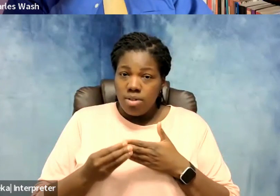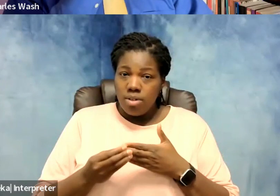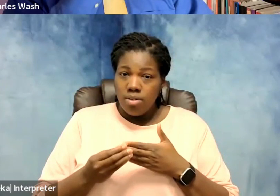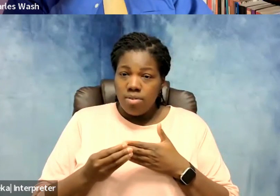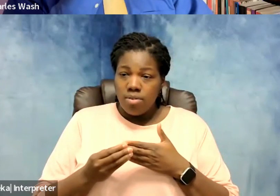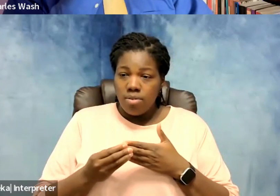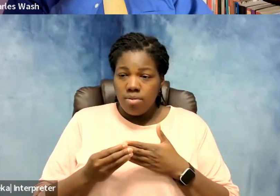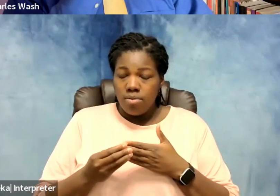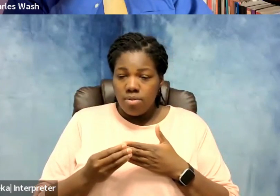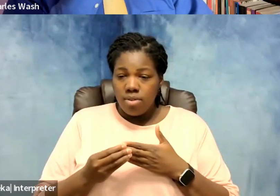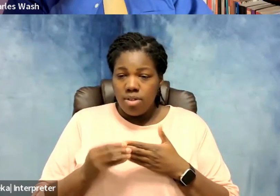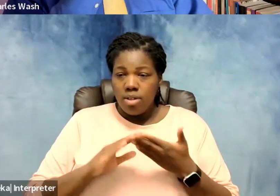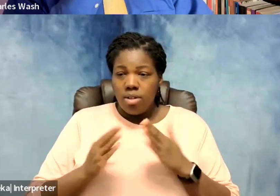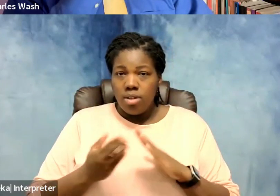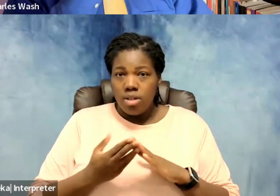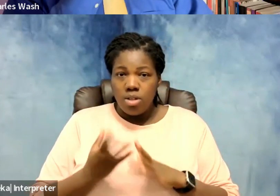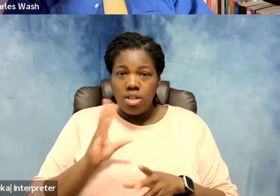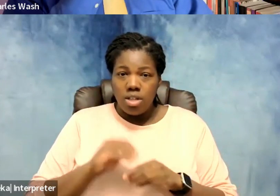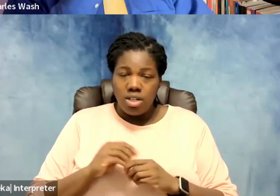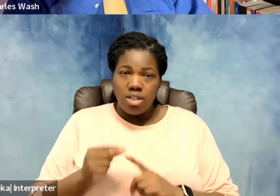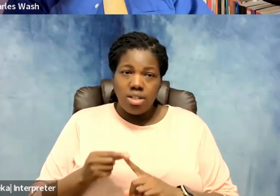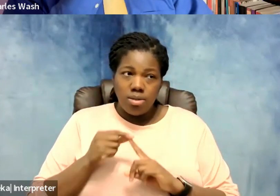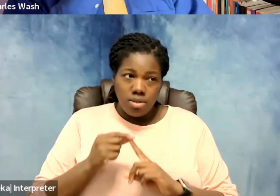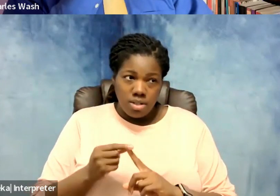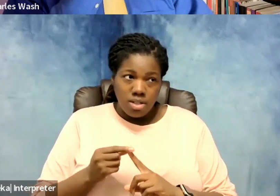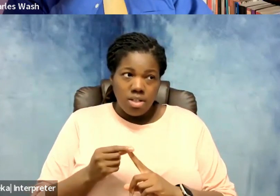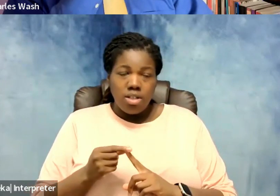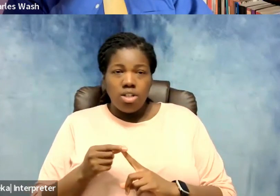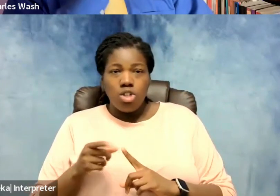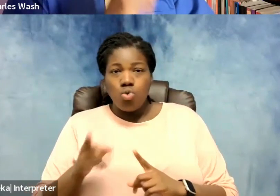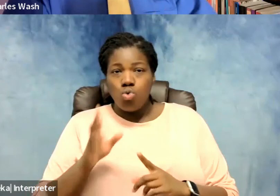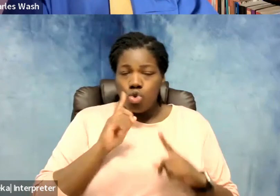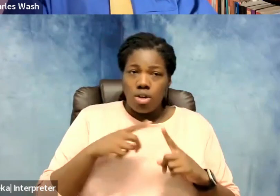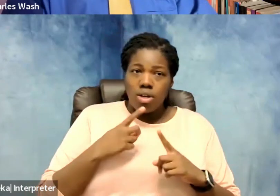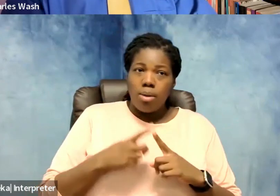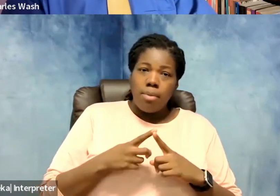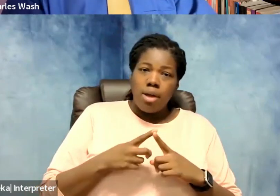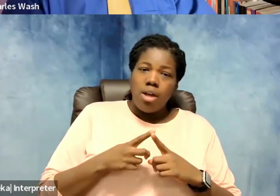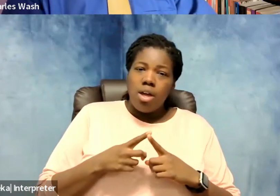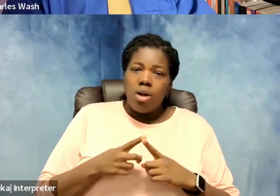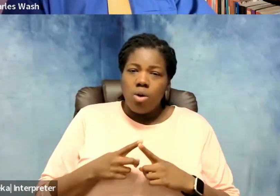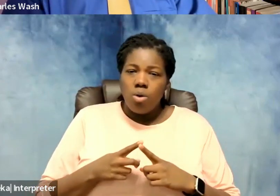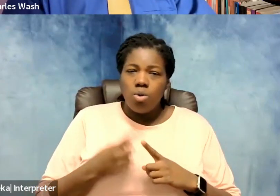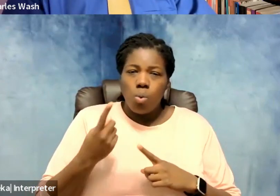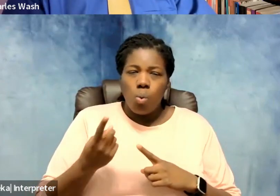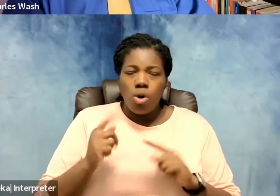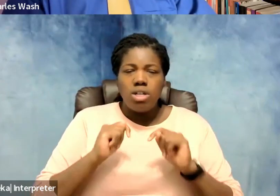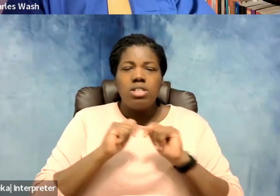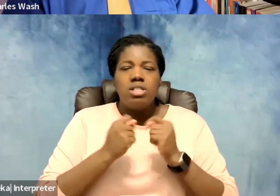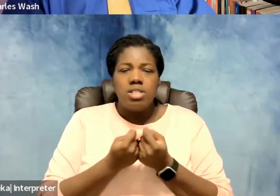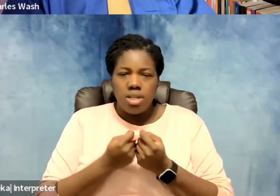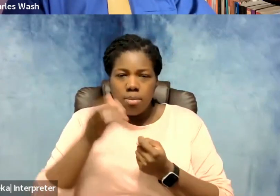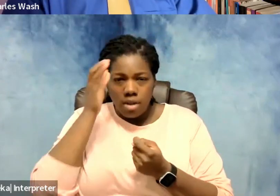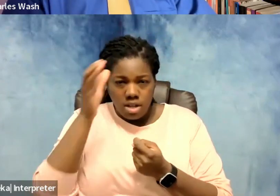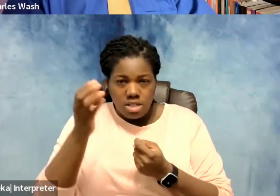context of community engagement, especially, and you referenced the one team concept, but I'm curious what servant leadership